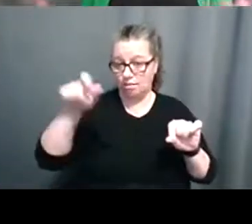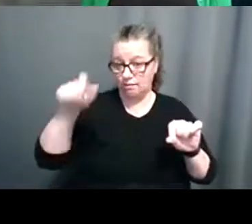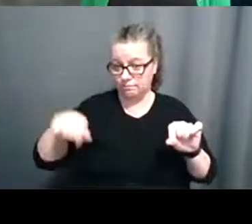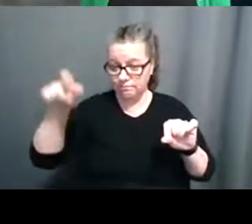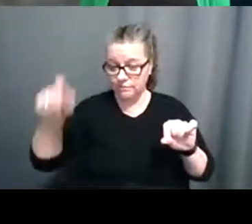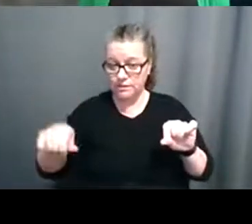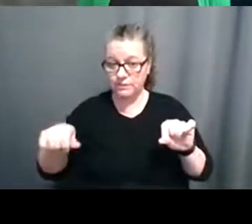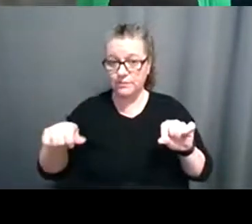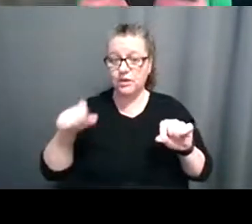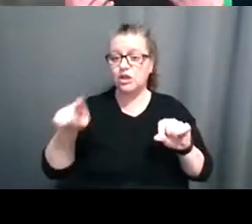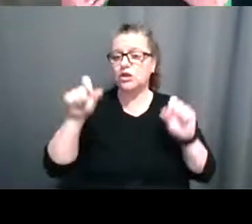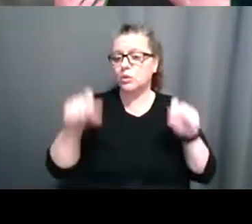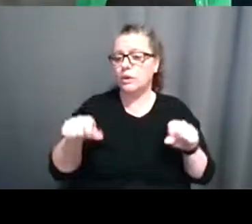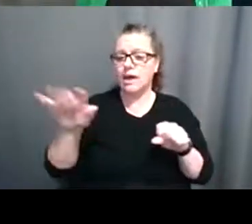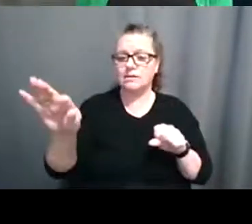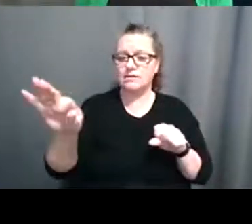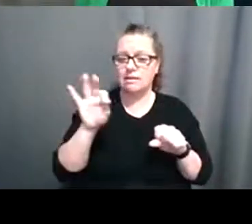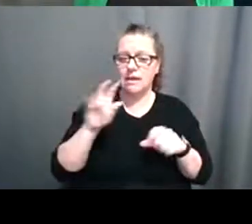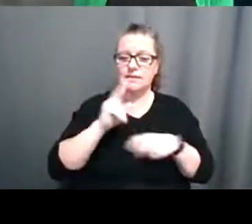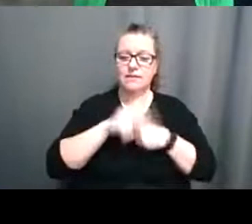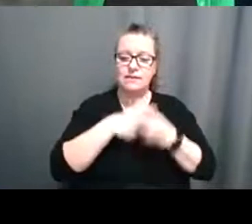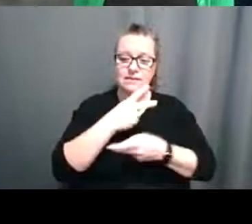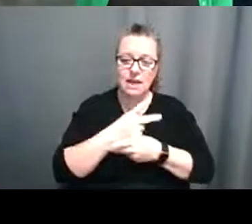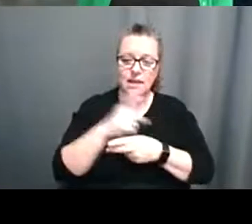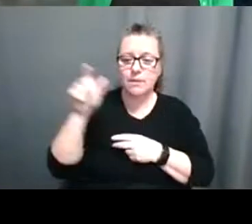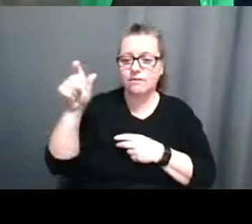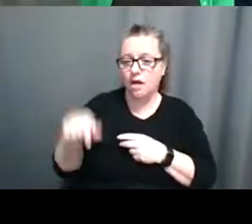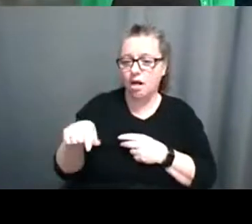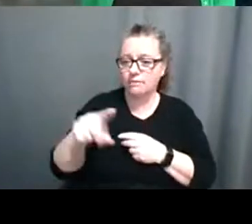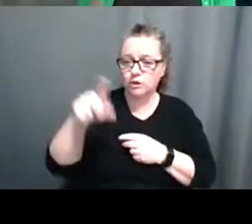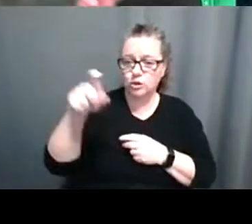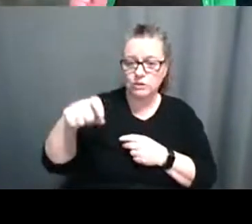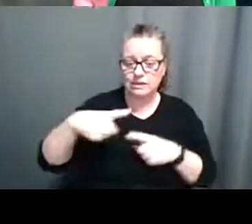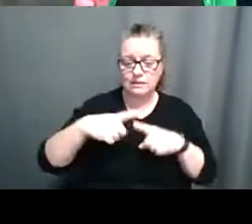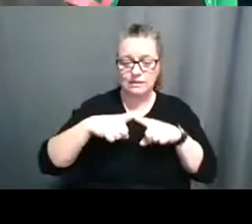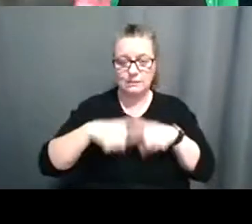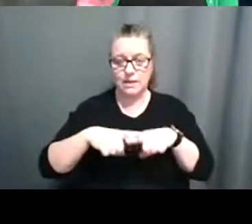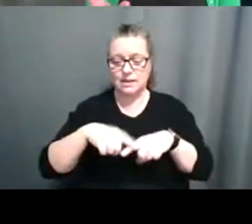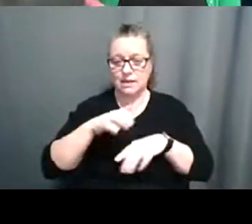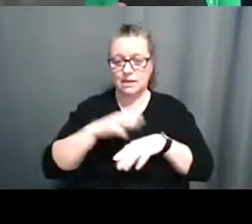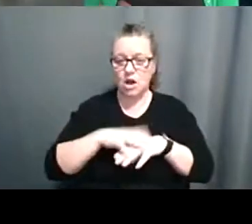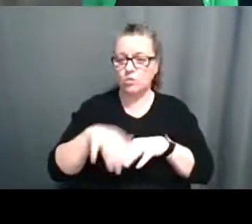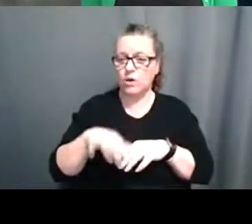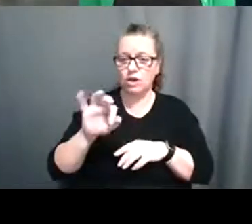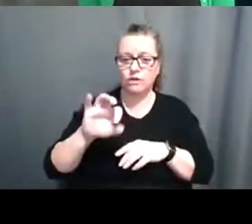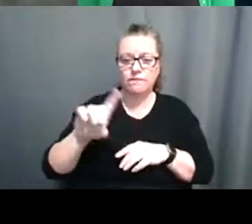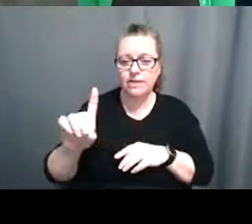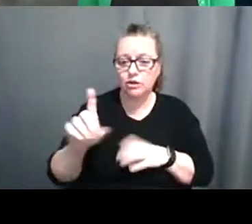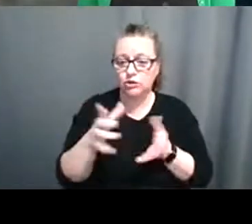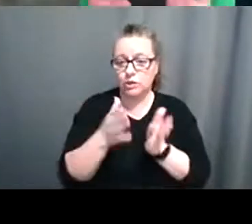And you can select the type of column that you need depending on what that field request need